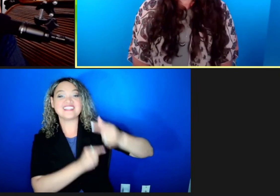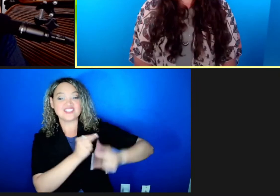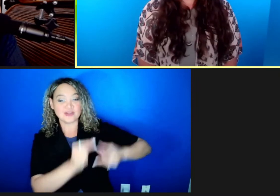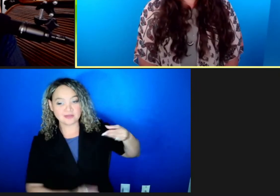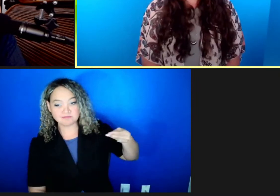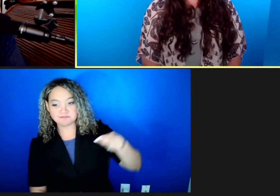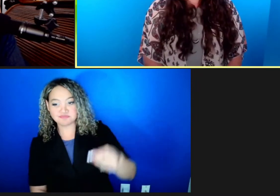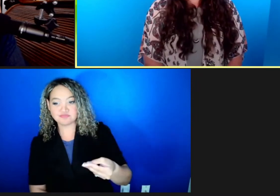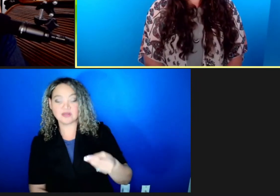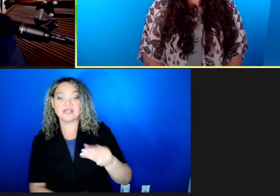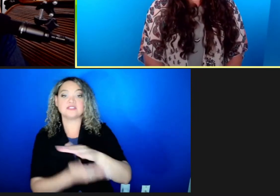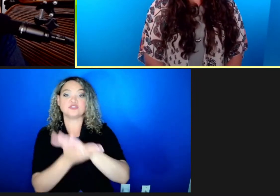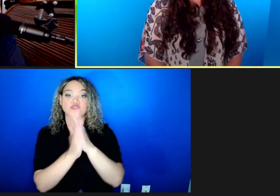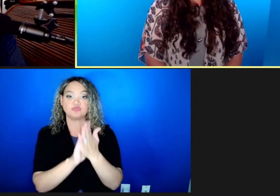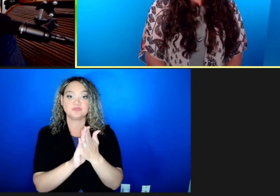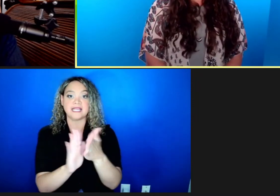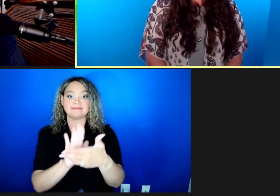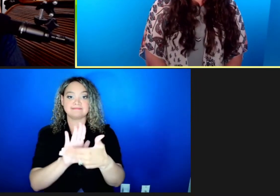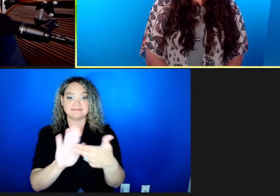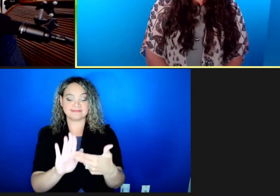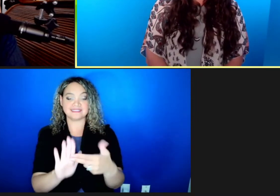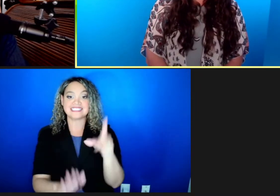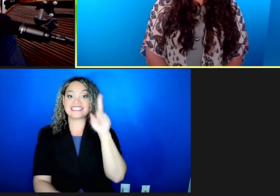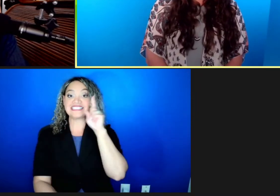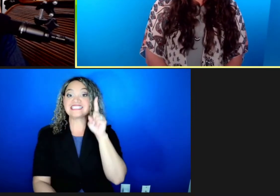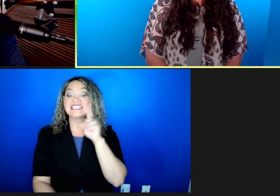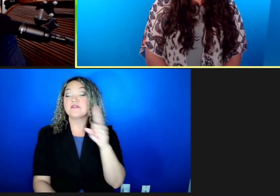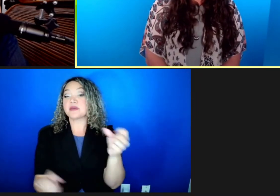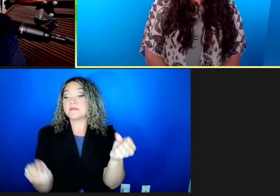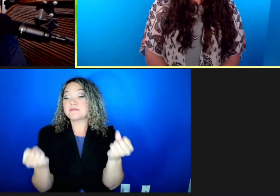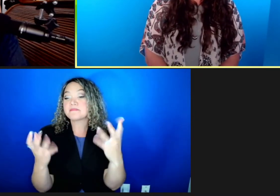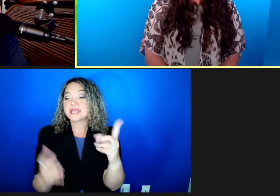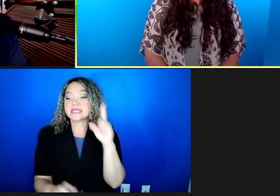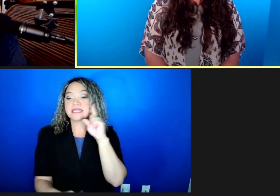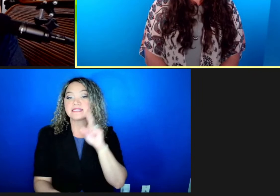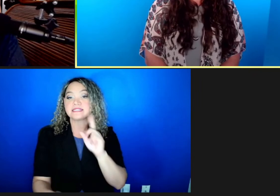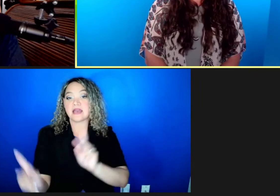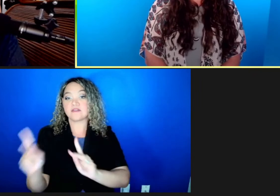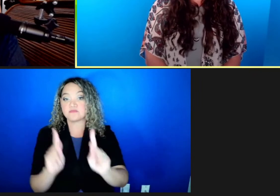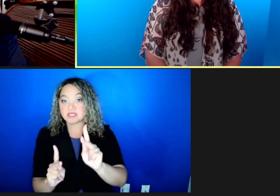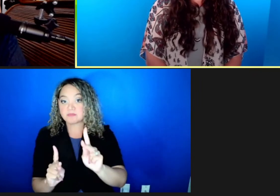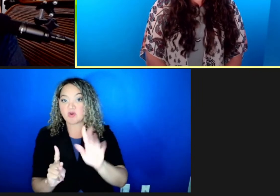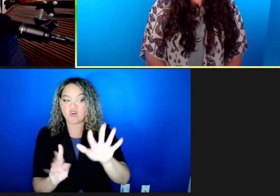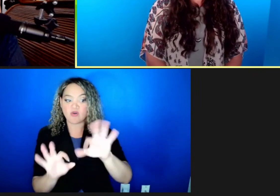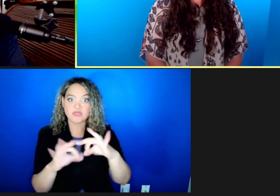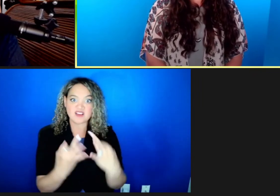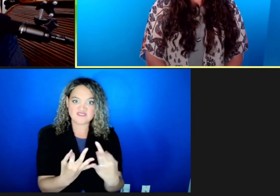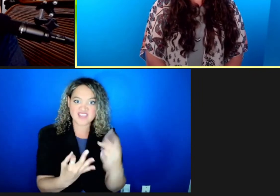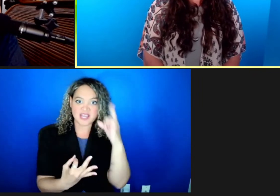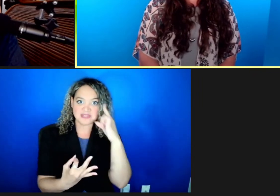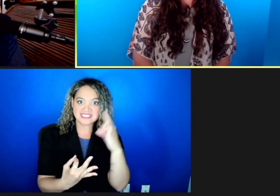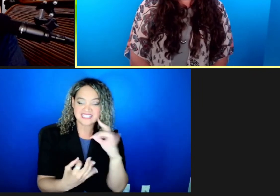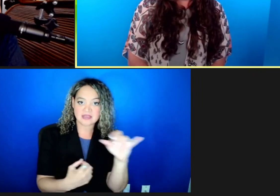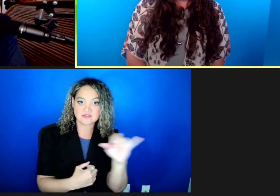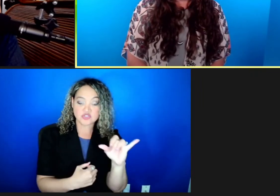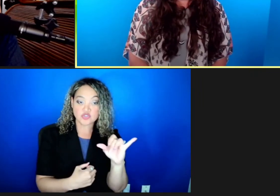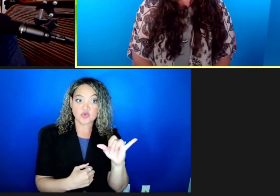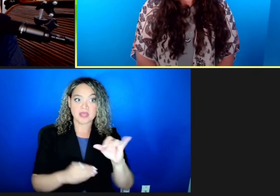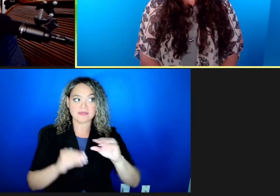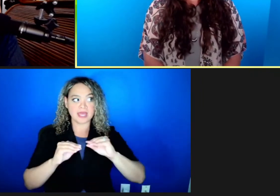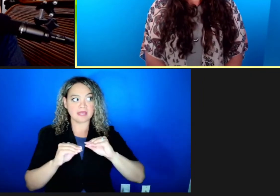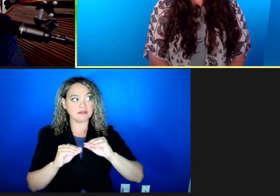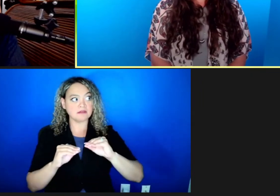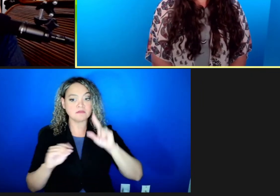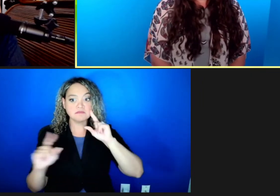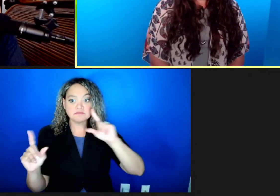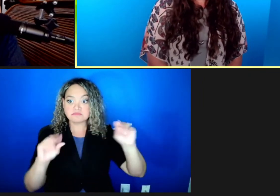predisposition towards being deaf. Lots of deaf people, deaf families there, and then when the word got out,